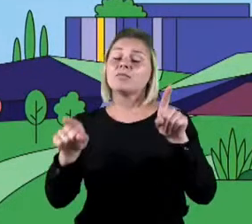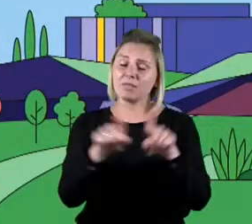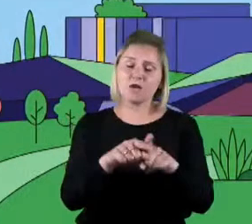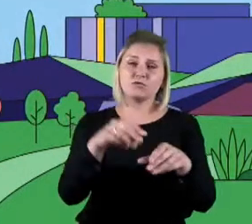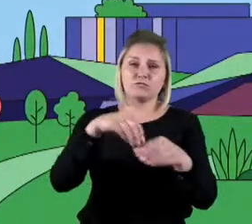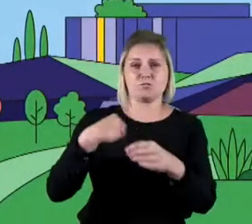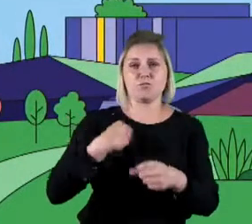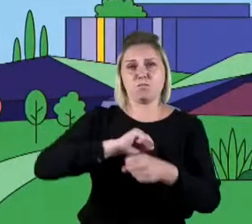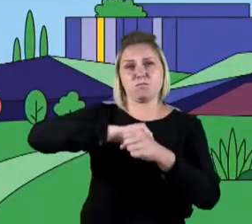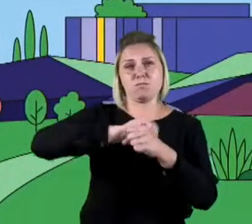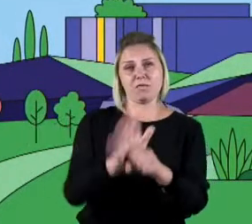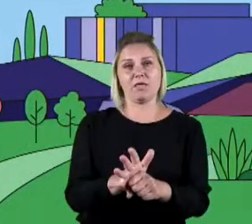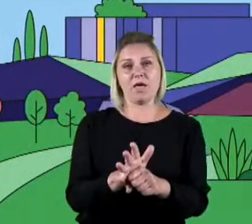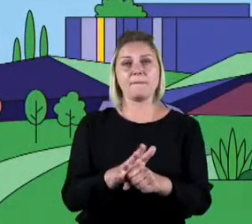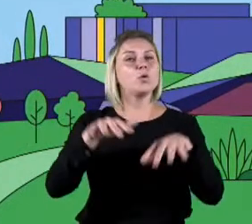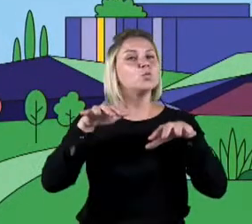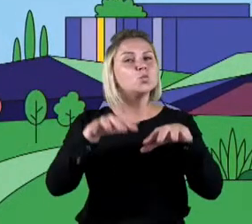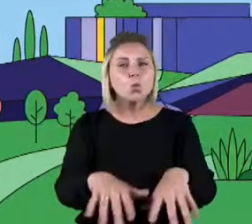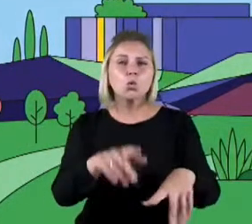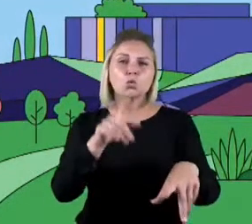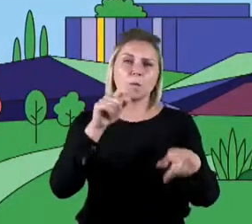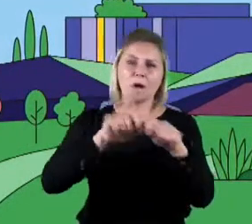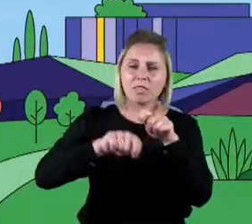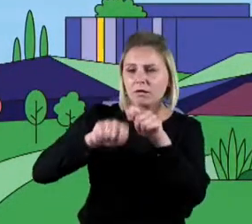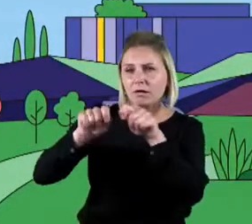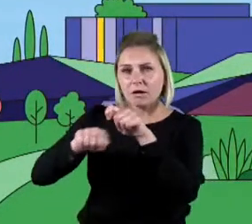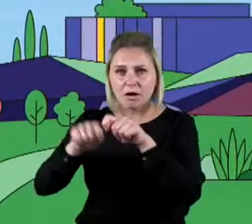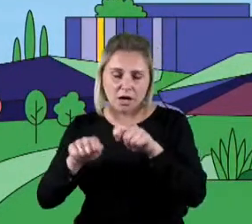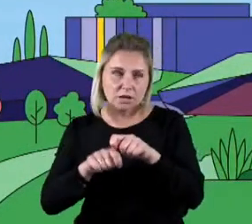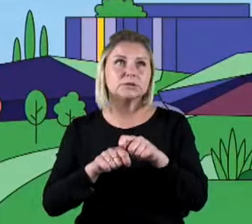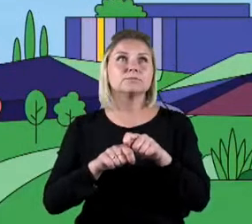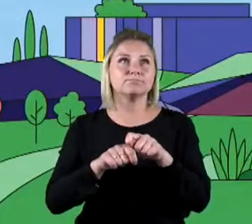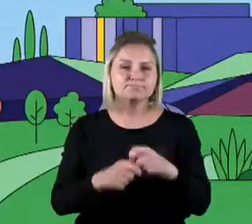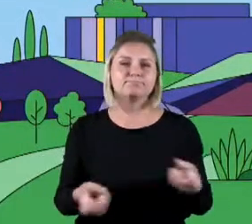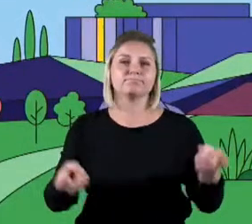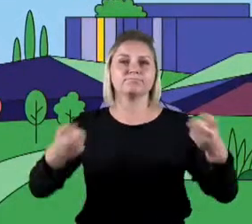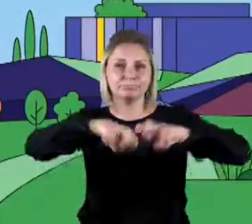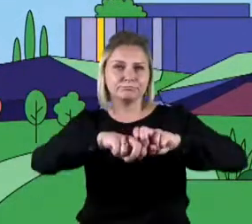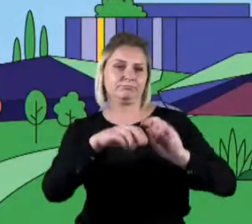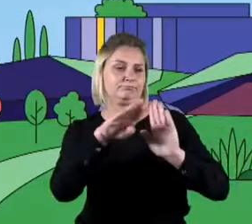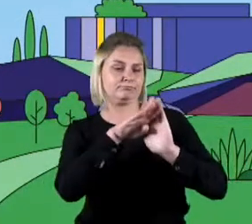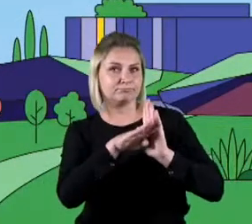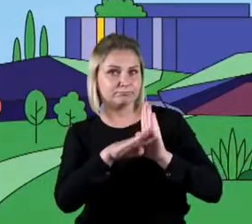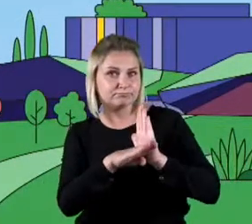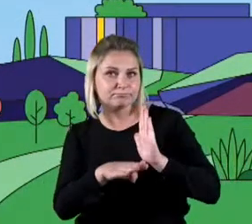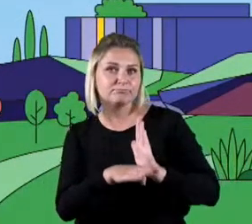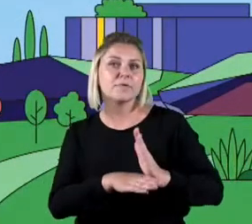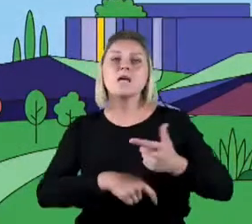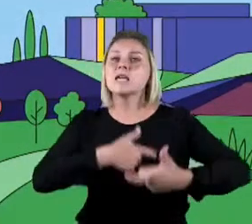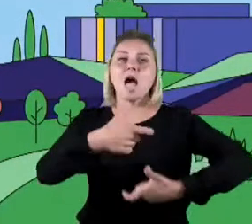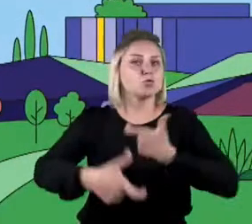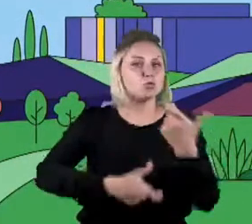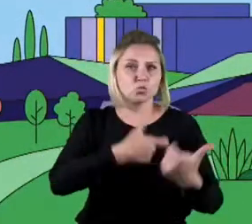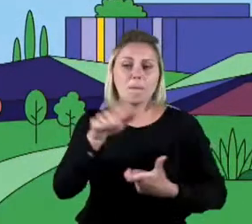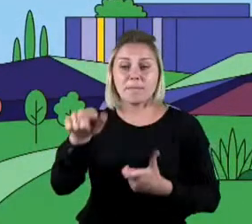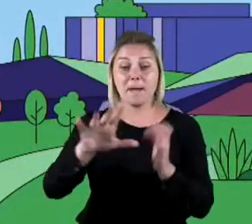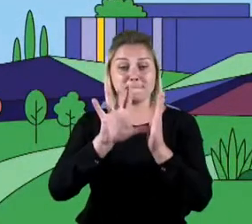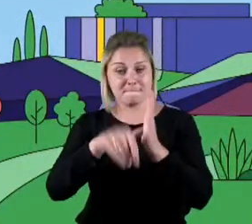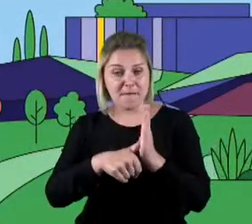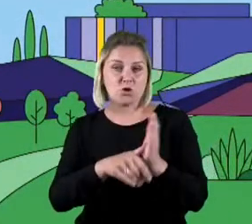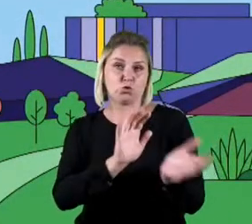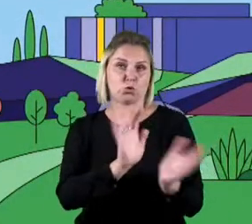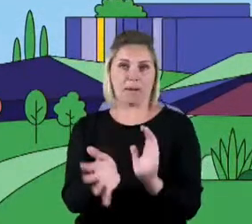aspects, touch us more and more. We also analyzed data, and we have created Medellin Me